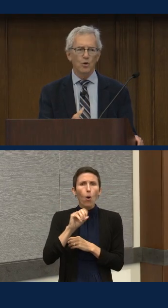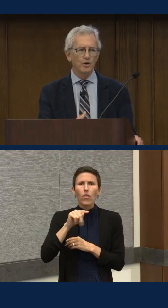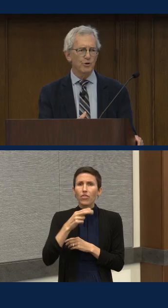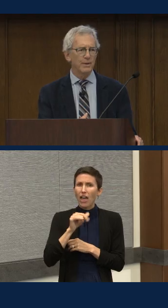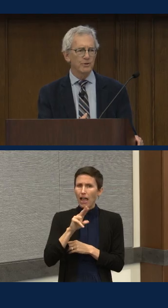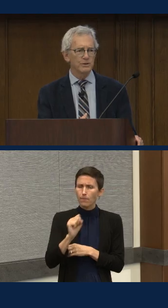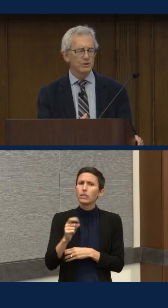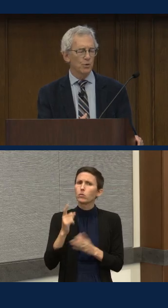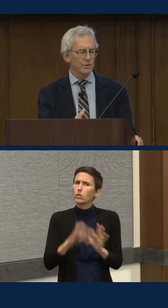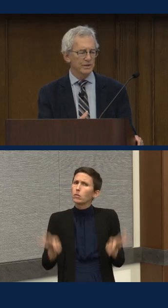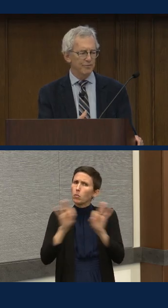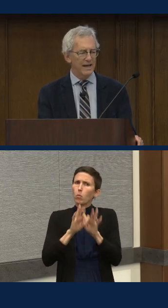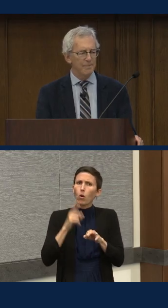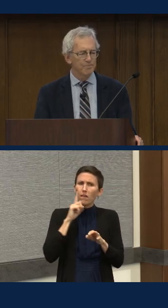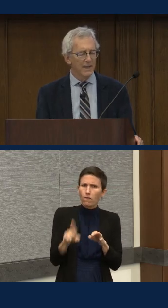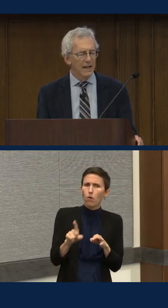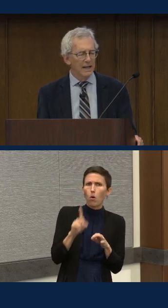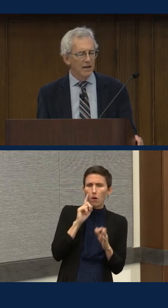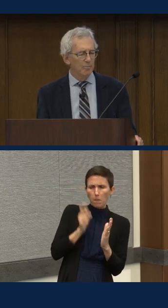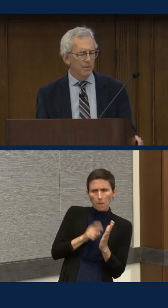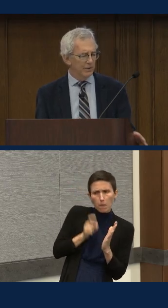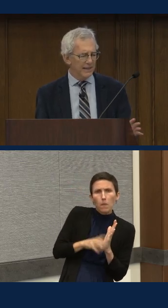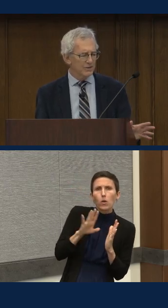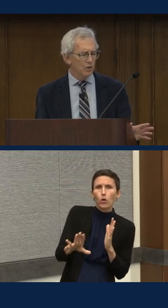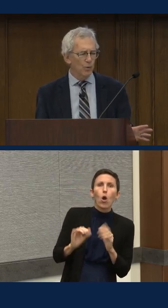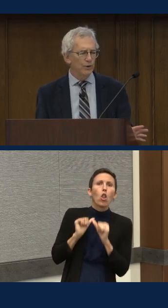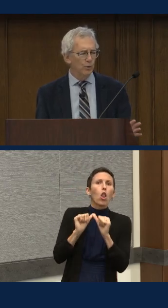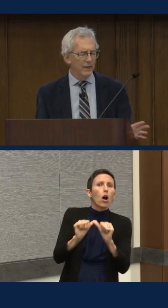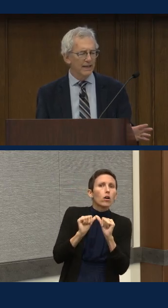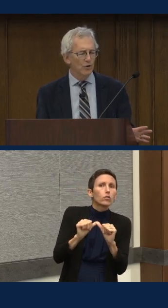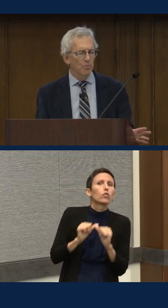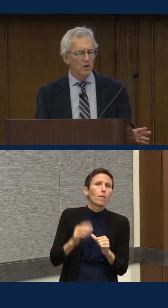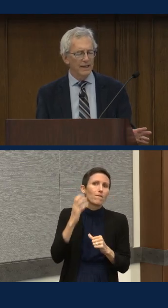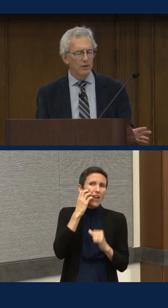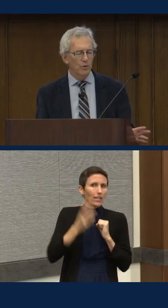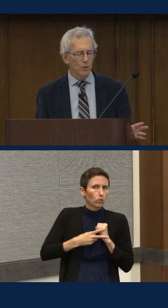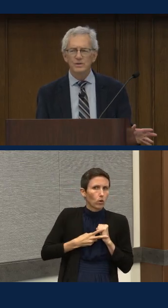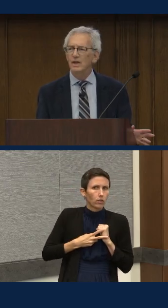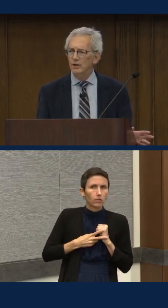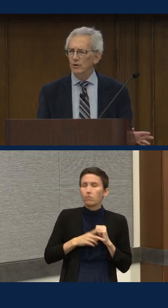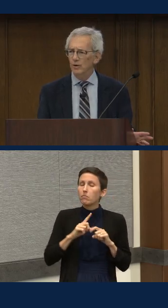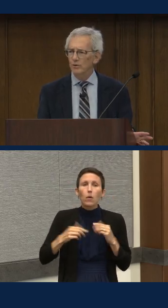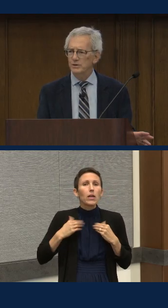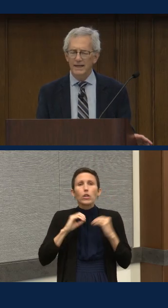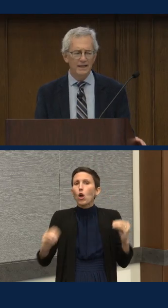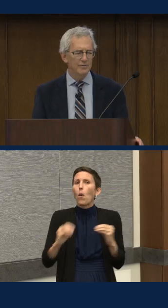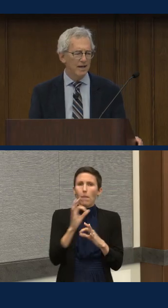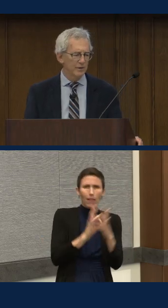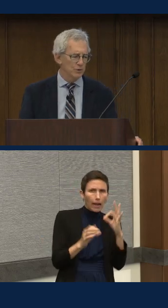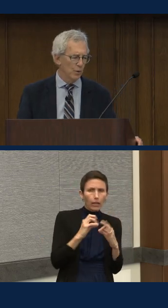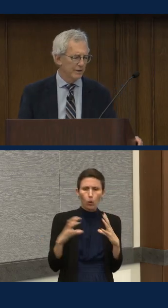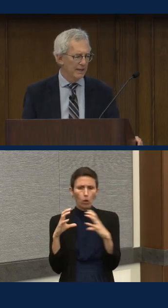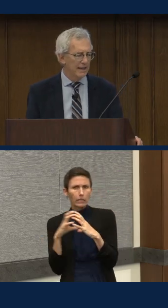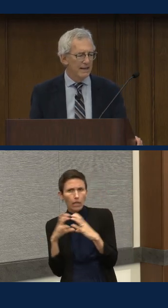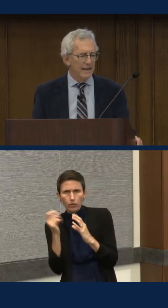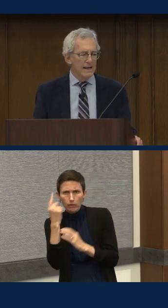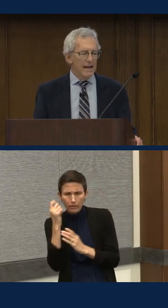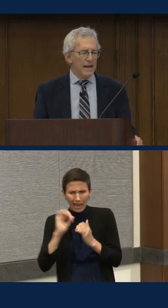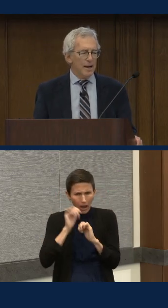your long-term energy stores in fat, but that's all we knew. We had no molecular or cellular understanding of how this